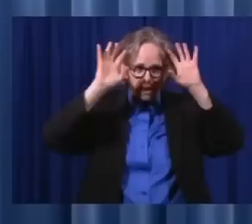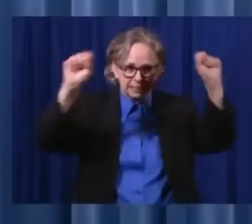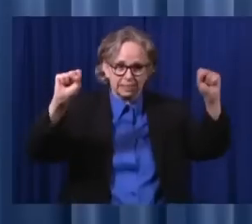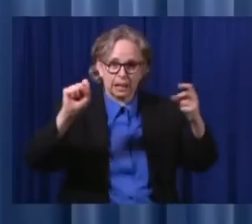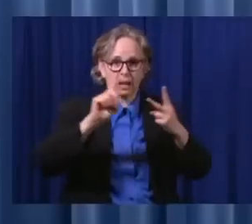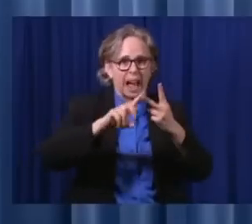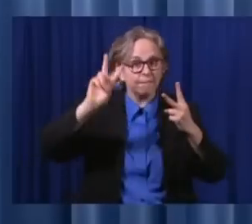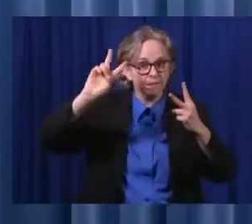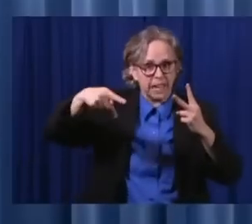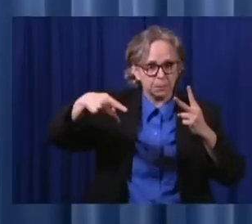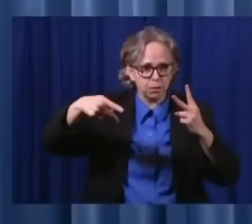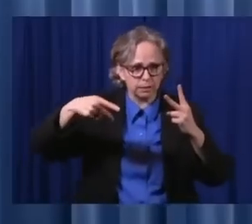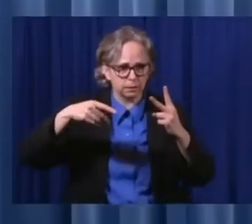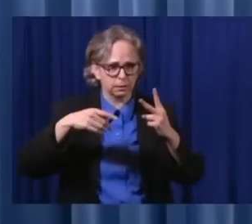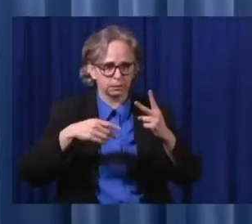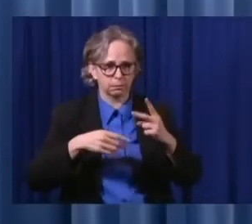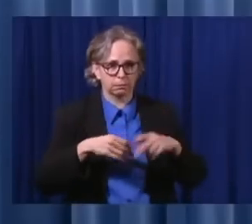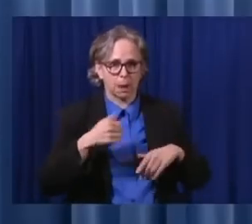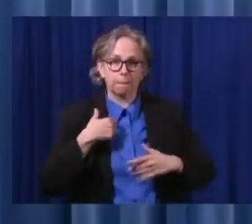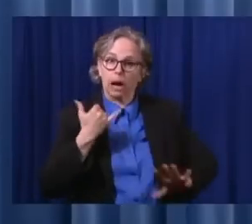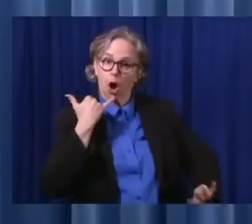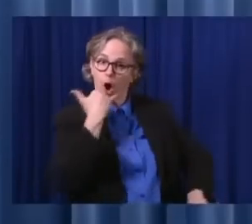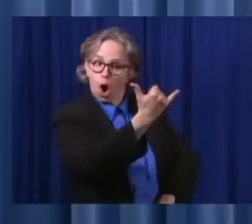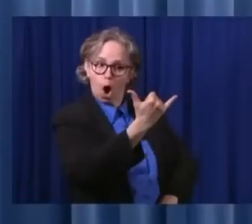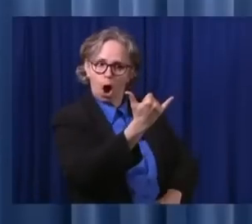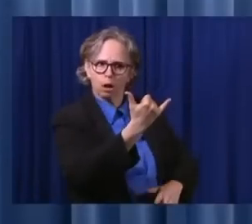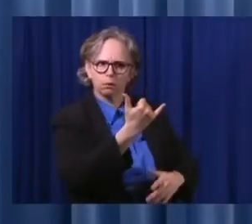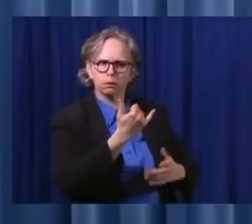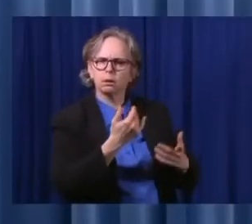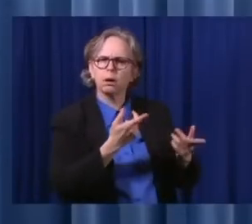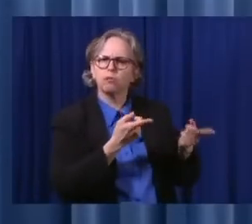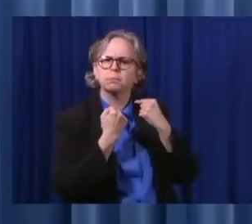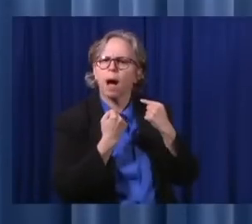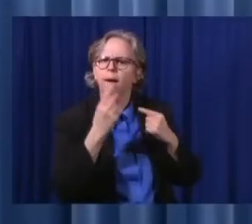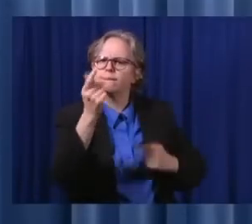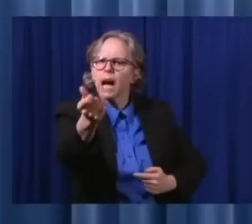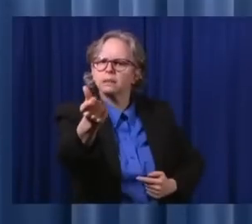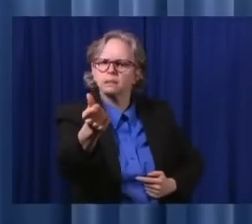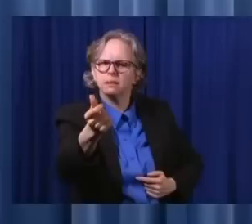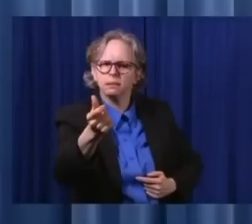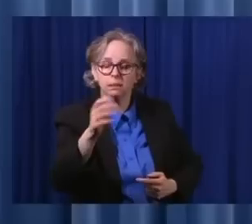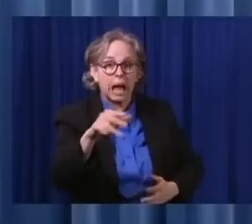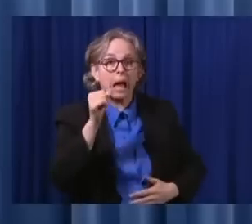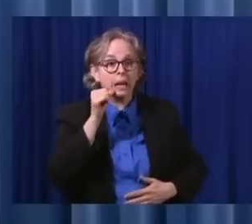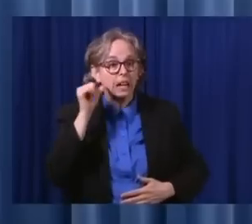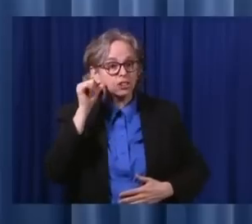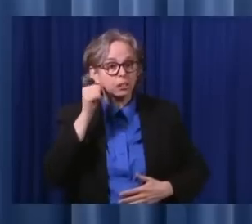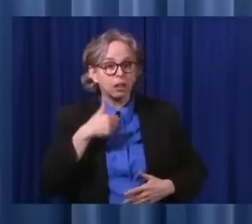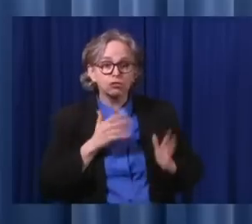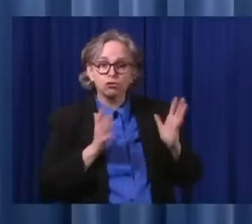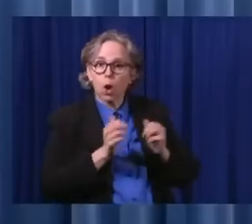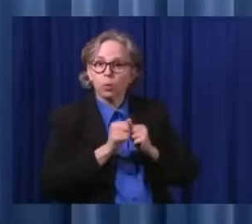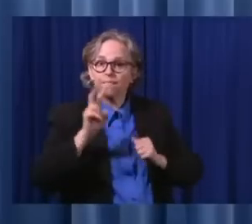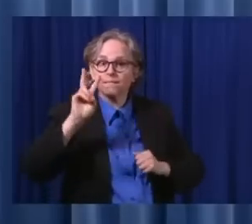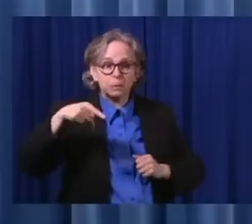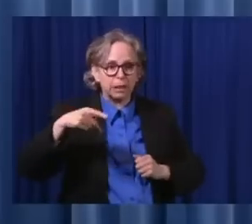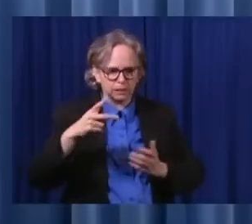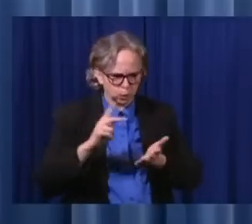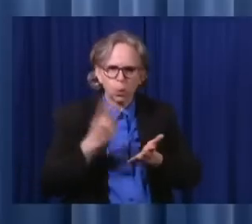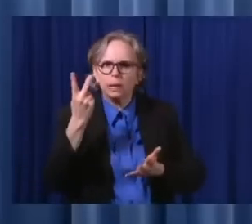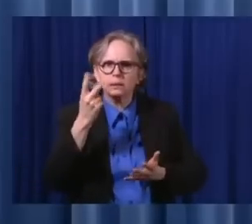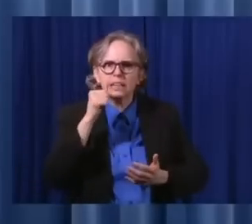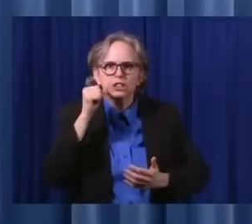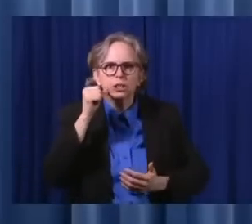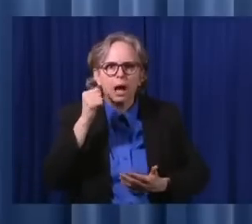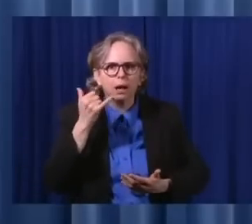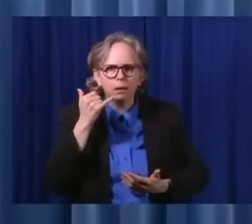they have been very responsive. I talked yesterday to the vice president twice. He was down for the